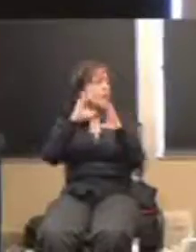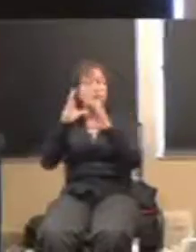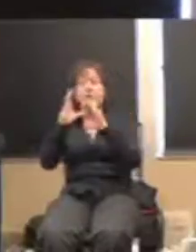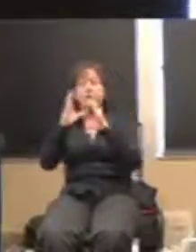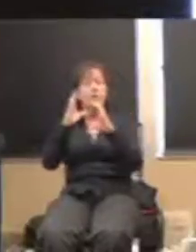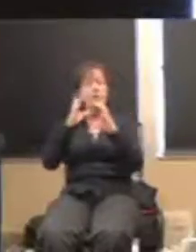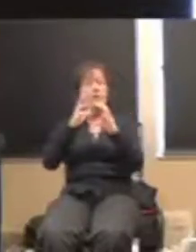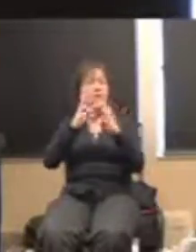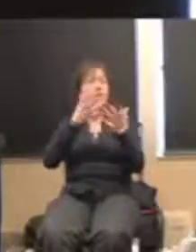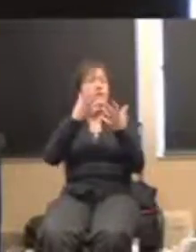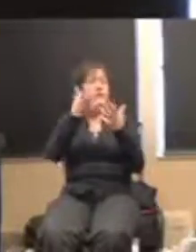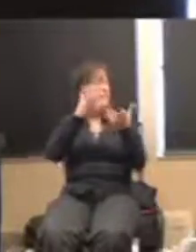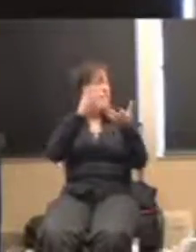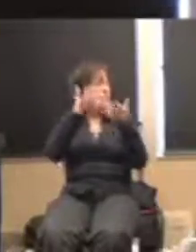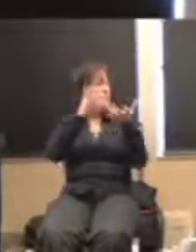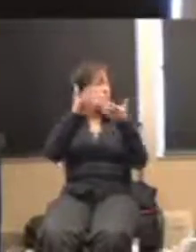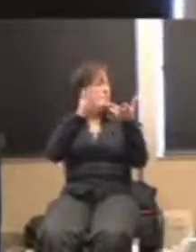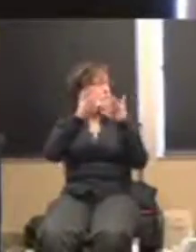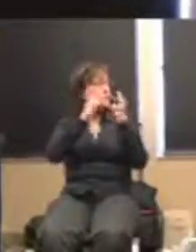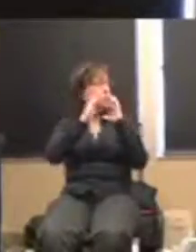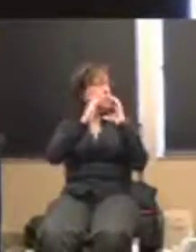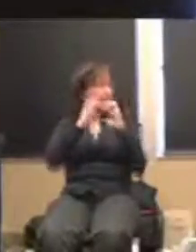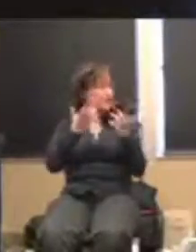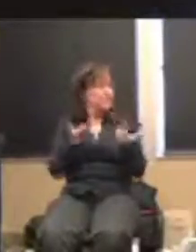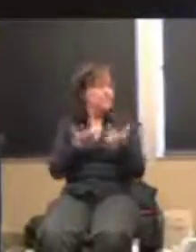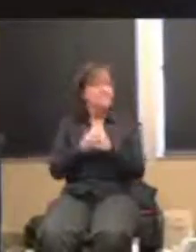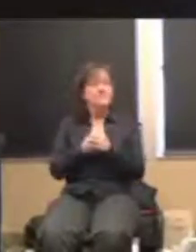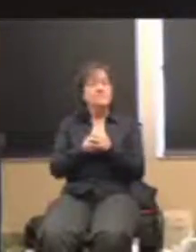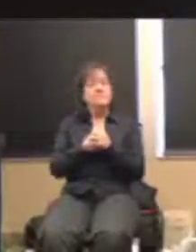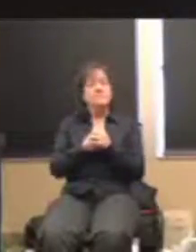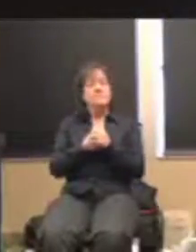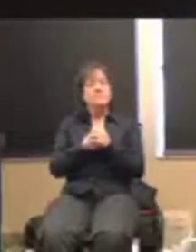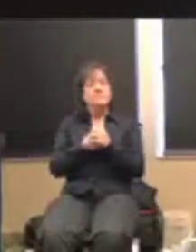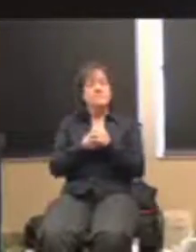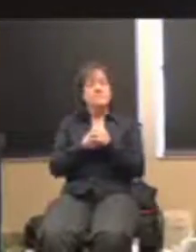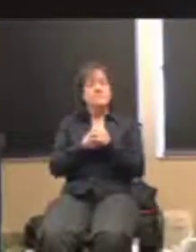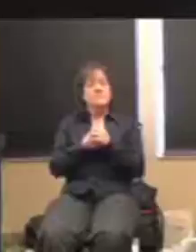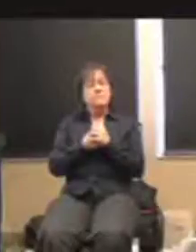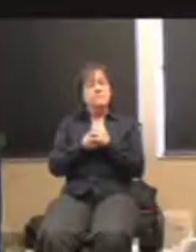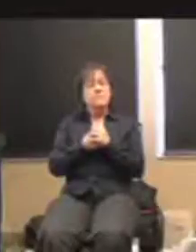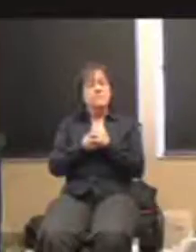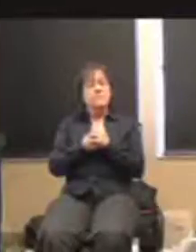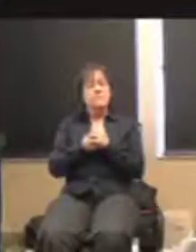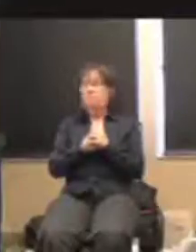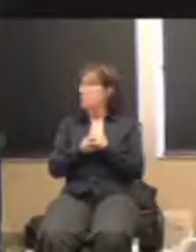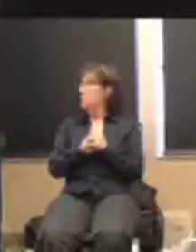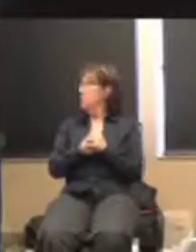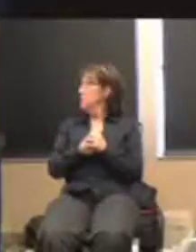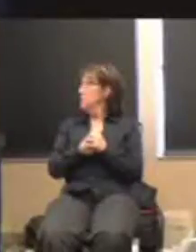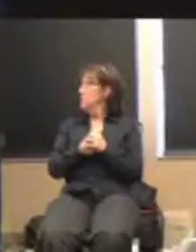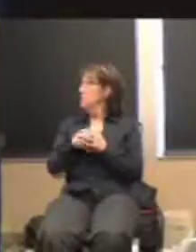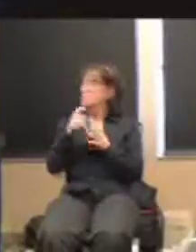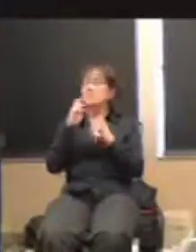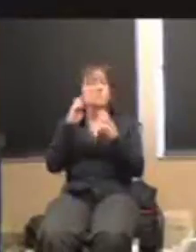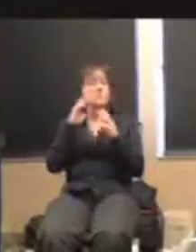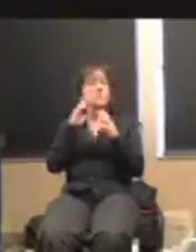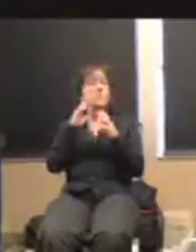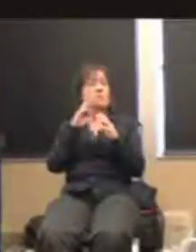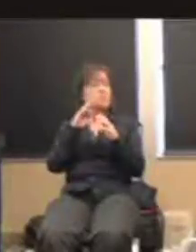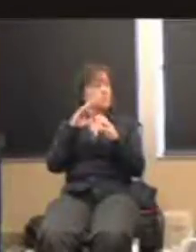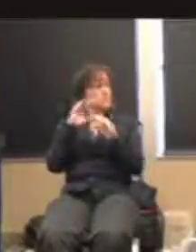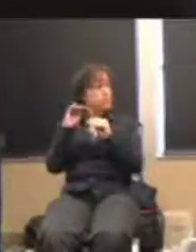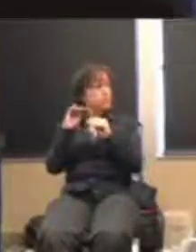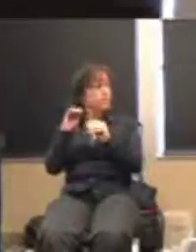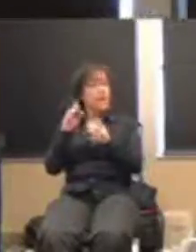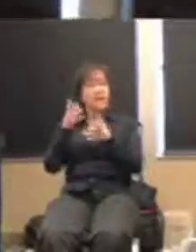to do that exchange with. It teaches that exchange. So children are taught to initiate communication by exchanging